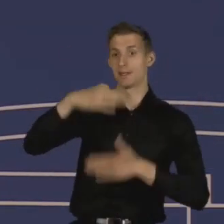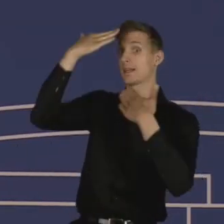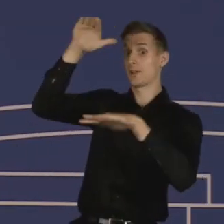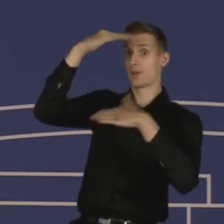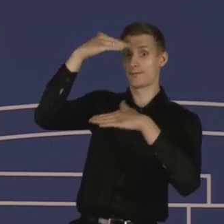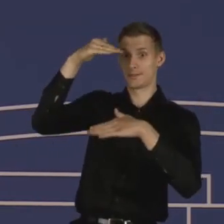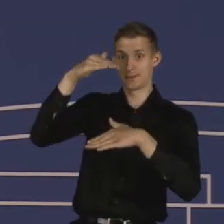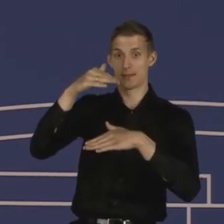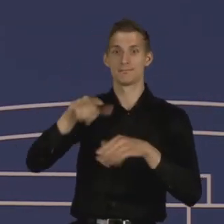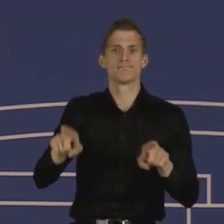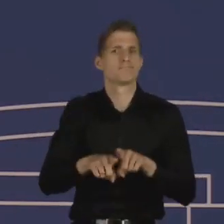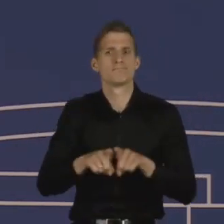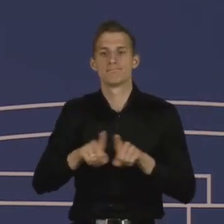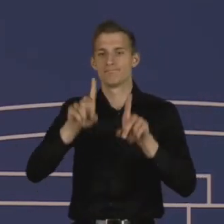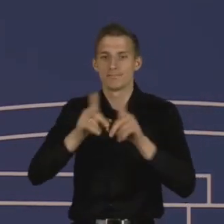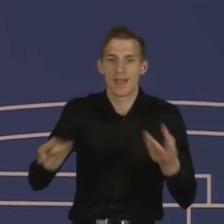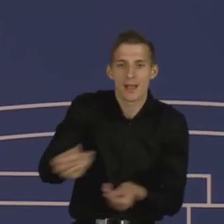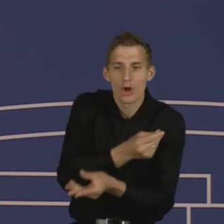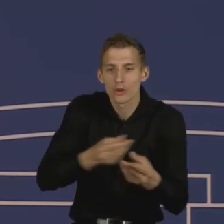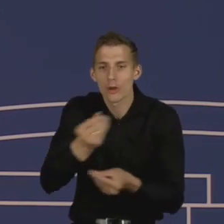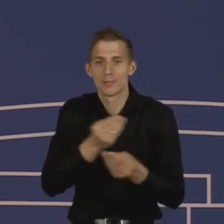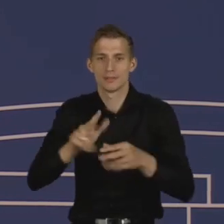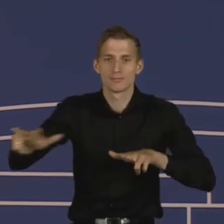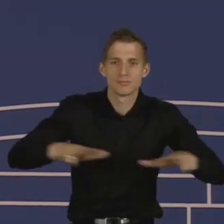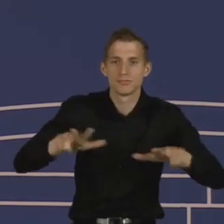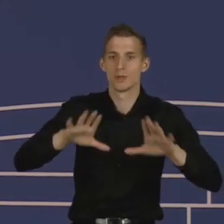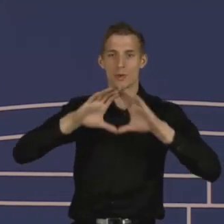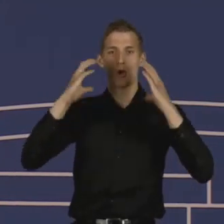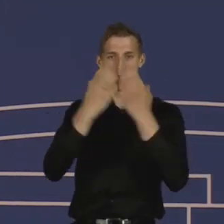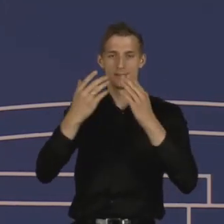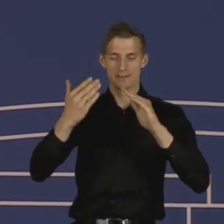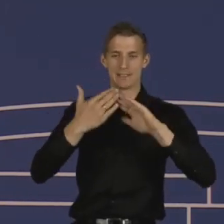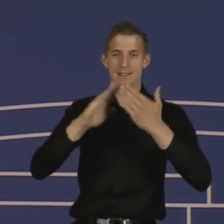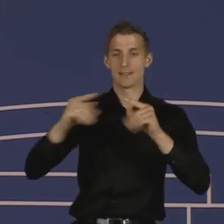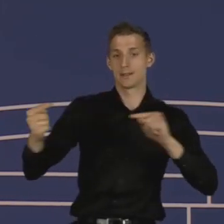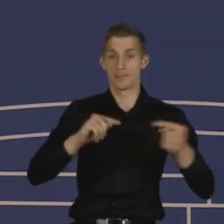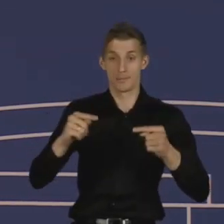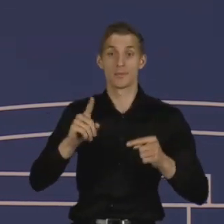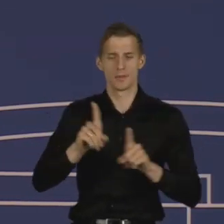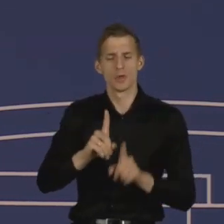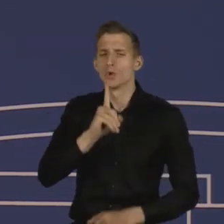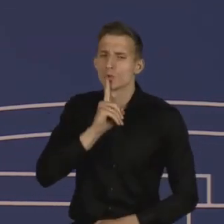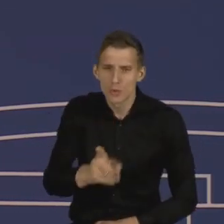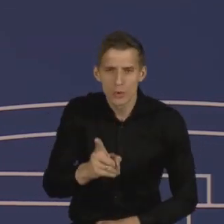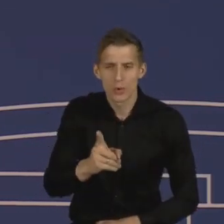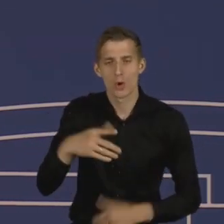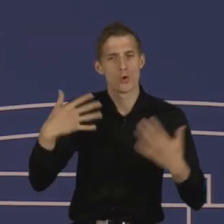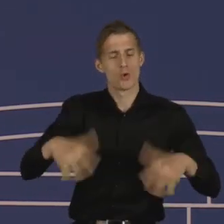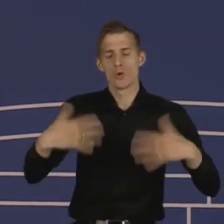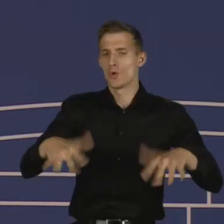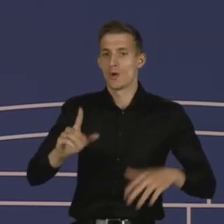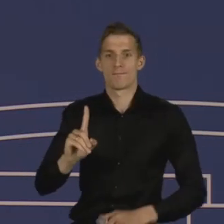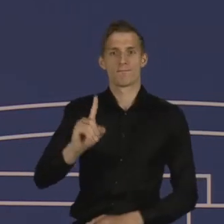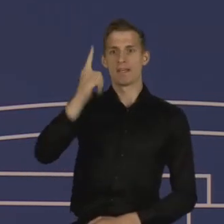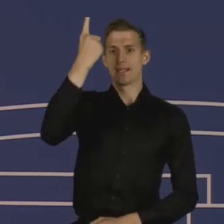place for the first time, not only in Poland, but also in Central and Eastern Europe. Polish cities are